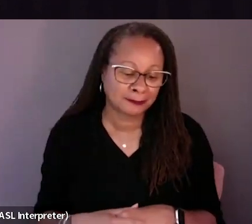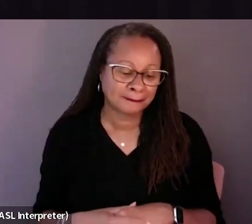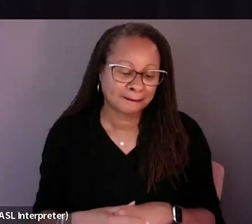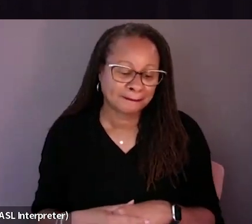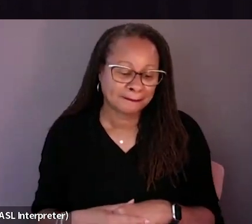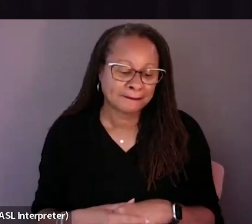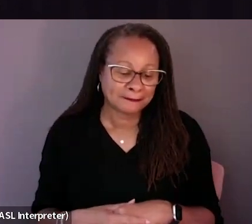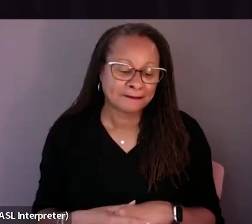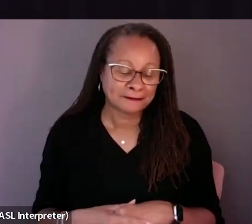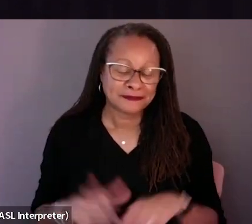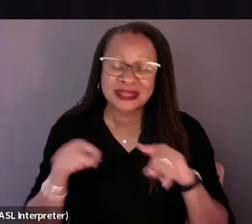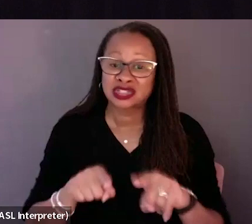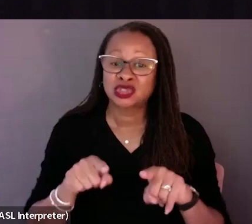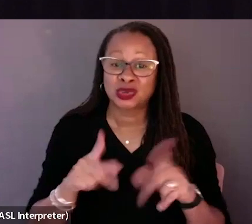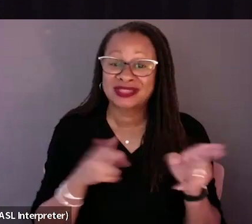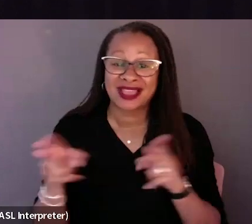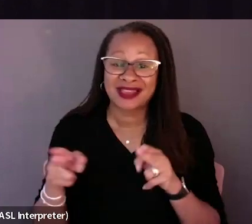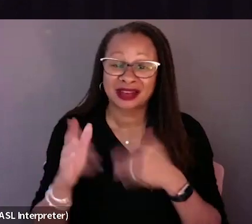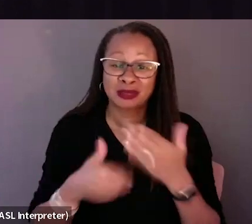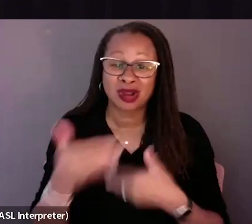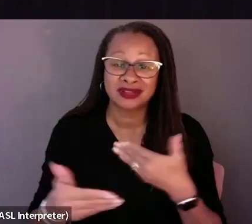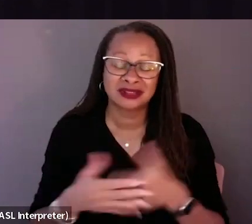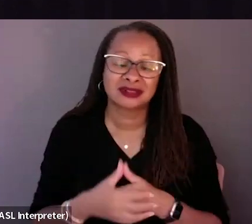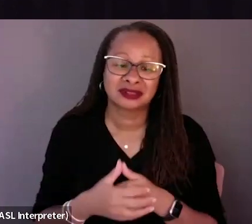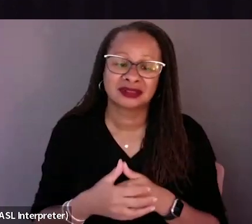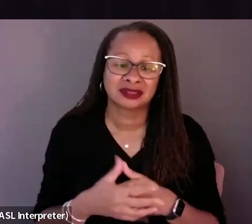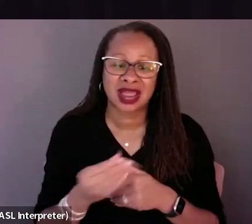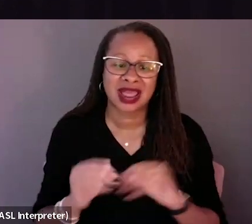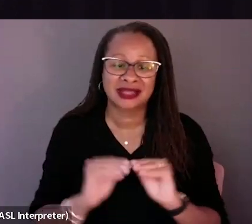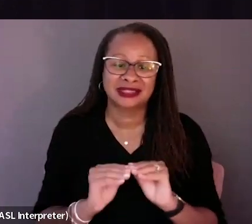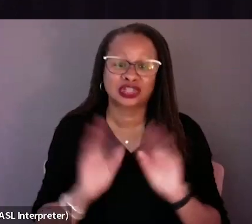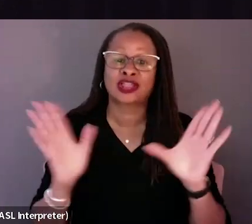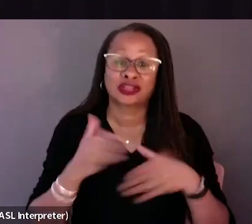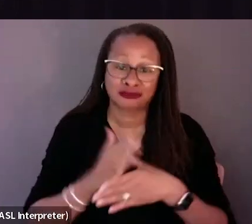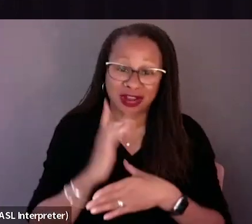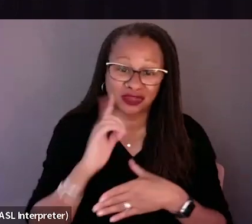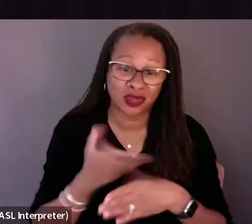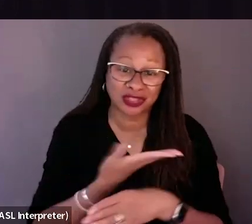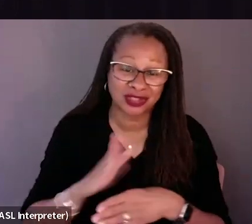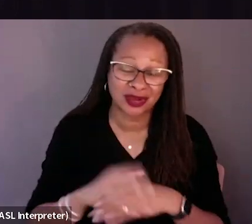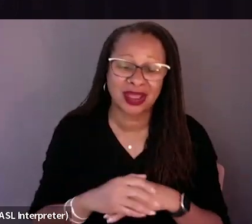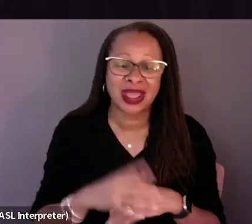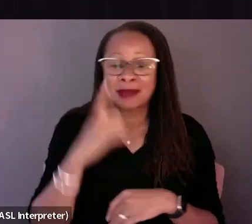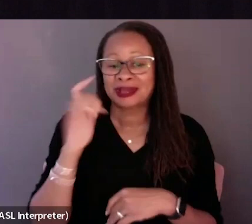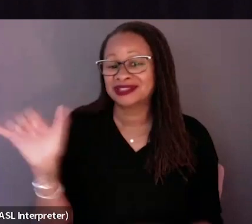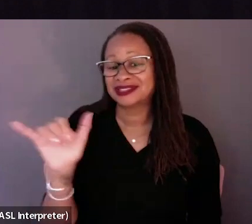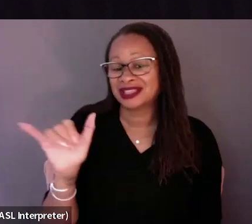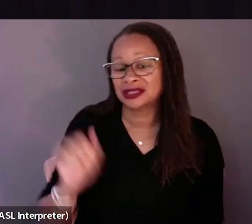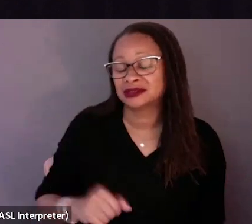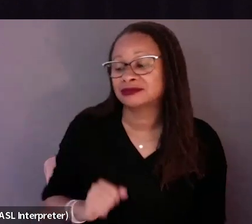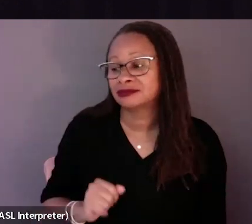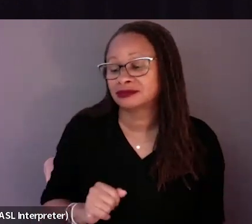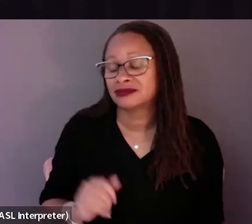at like during the editing, and to clear the rights. And it's just because it's like, you know, that's